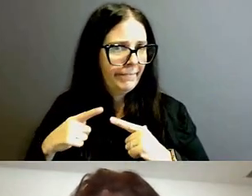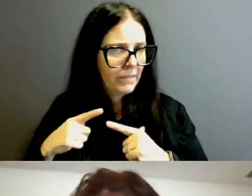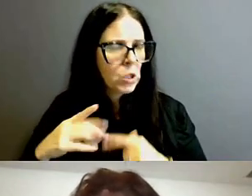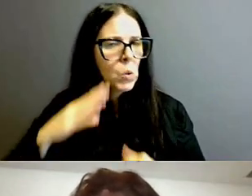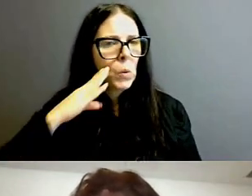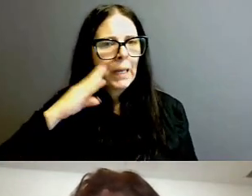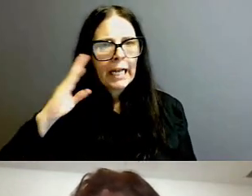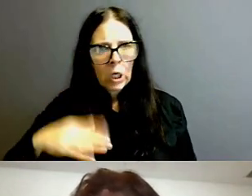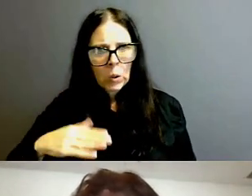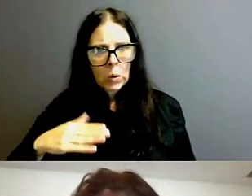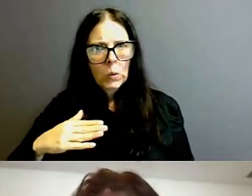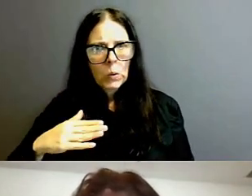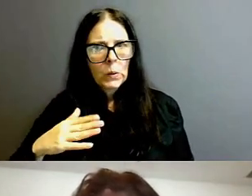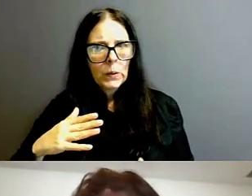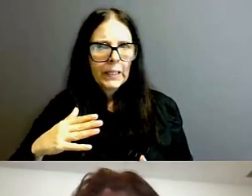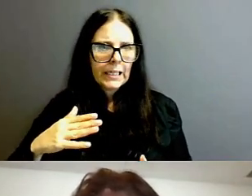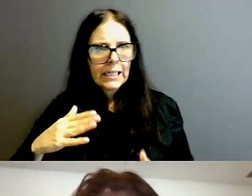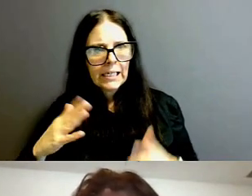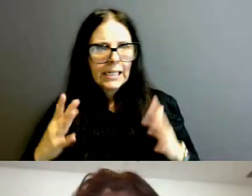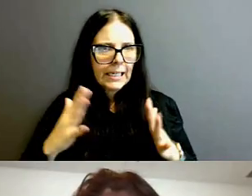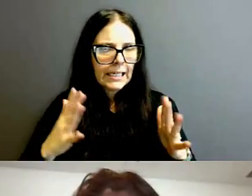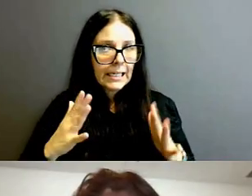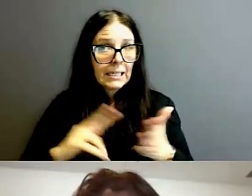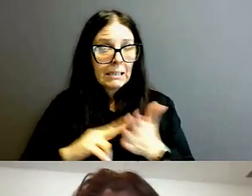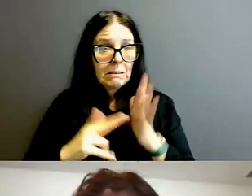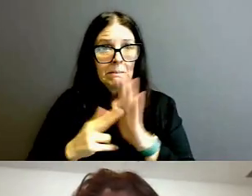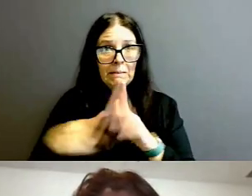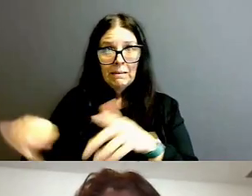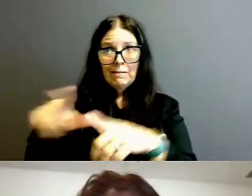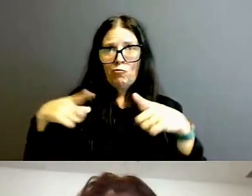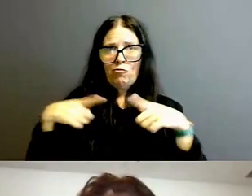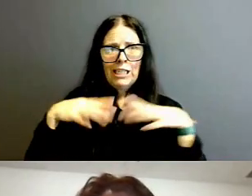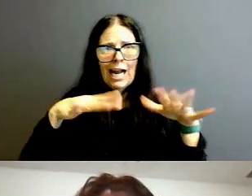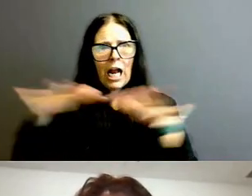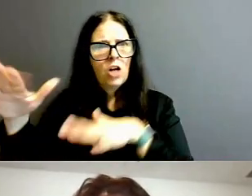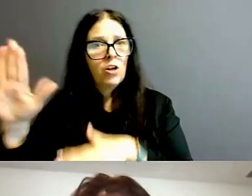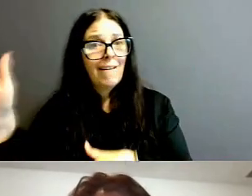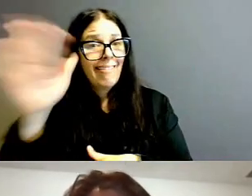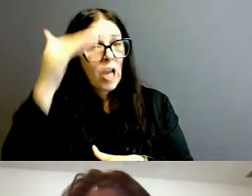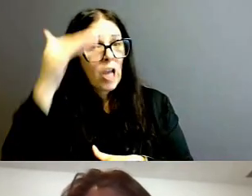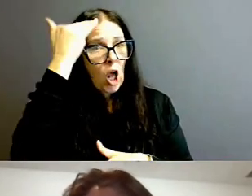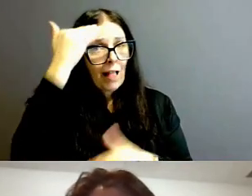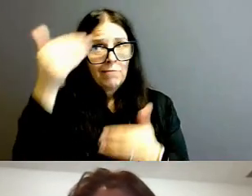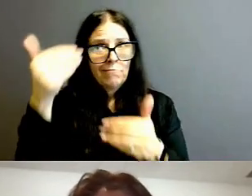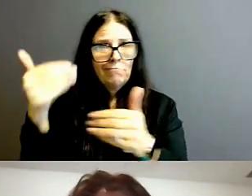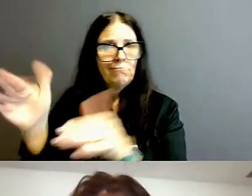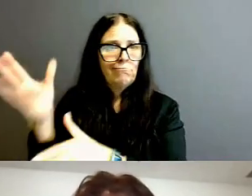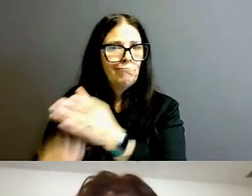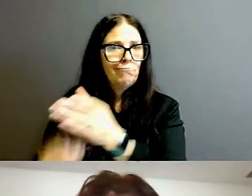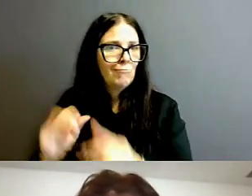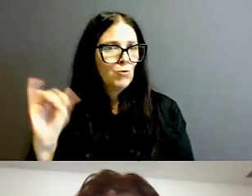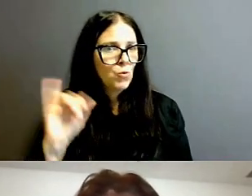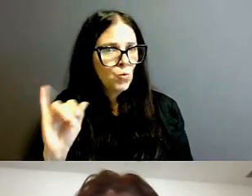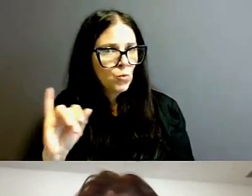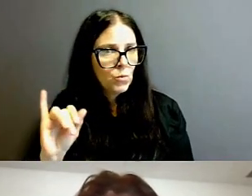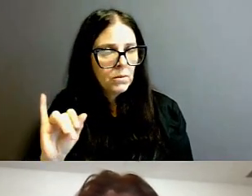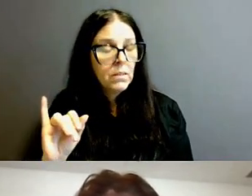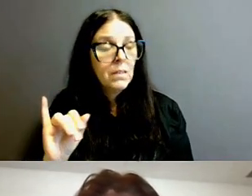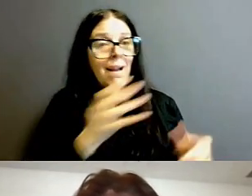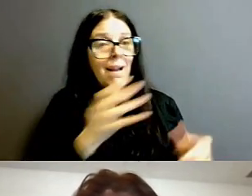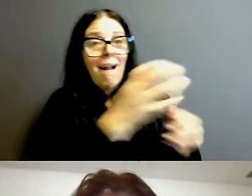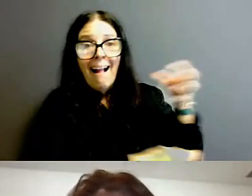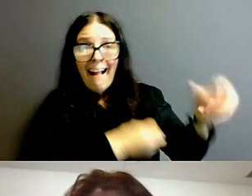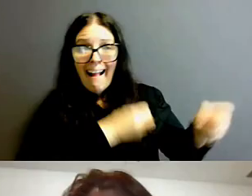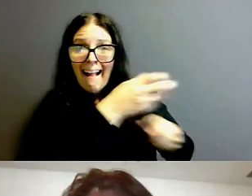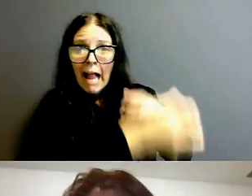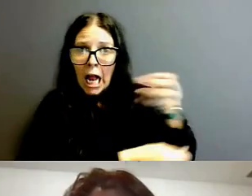of a brain drain or knowledge drain in the field, and that there were lots of instructors being hired who may